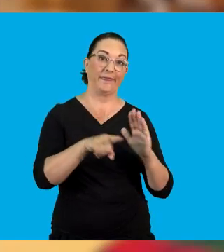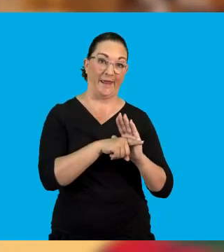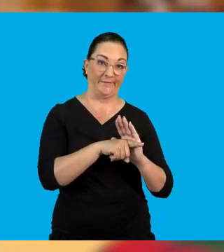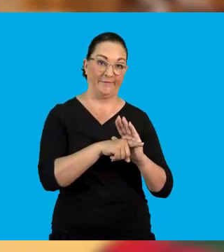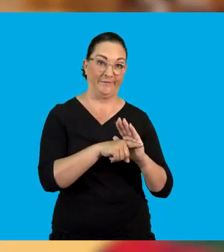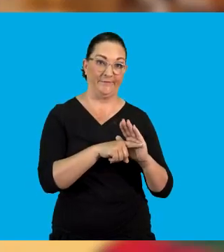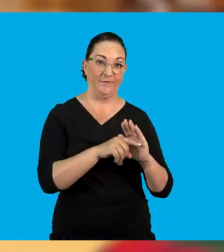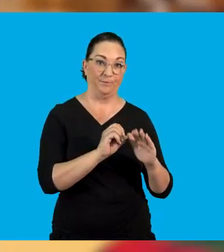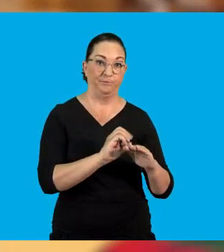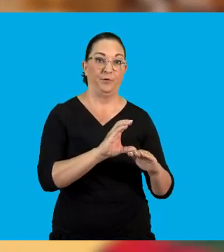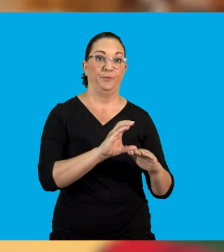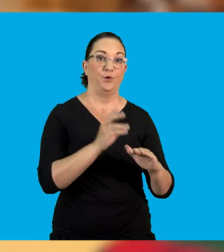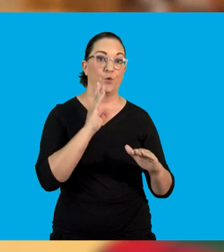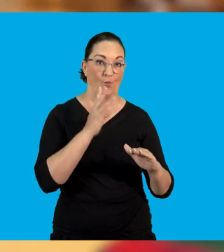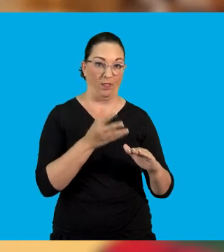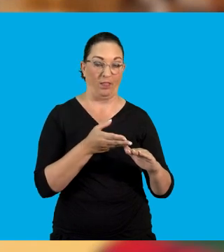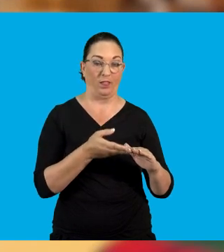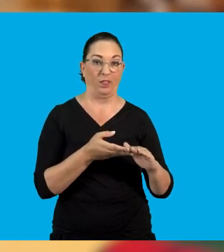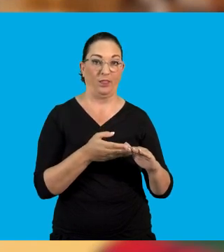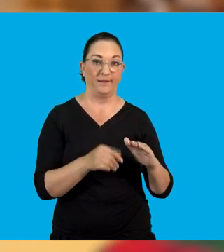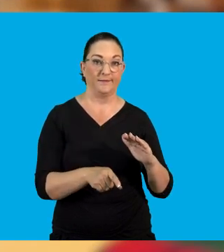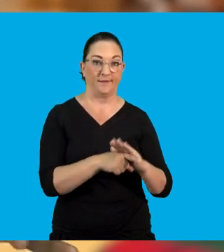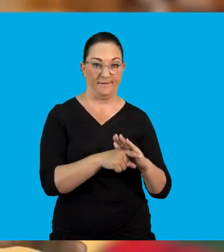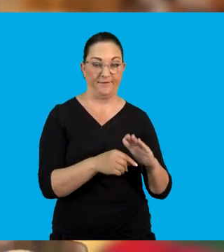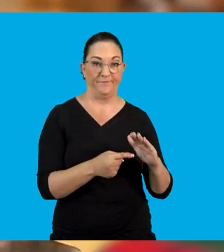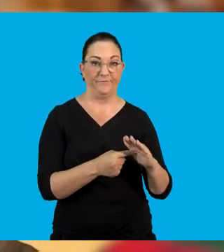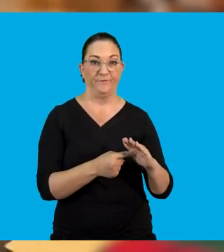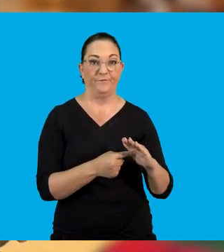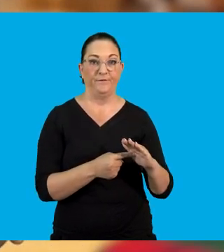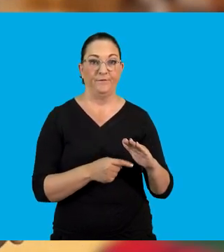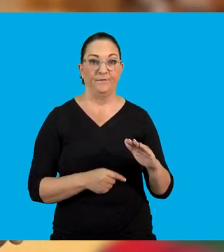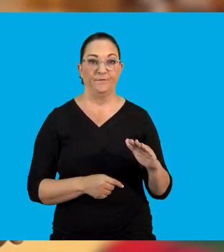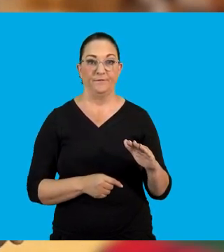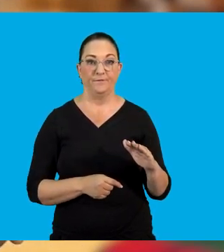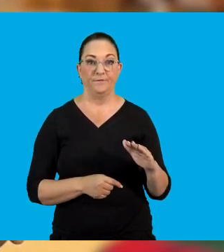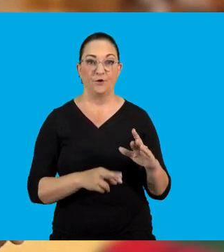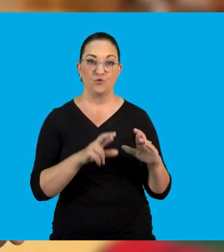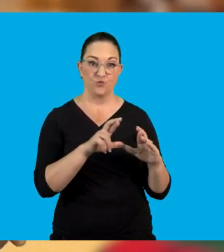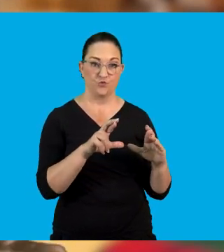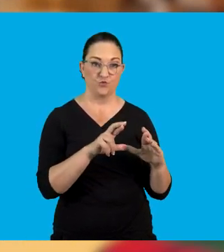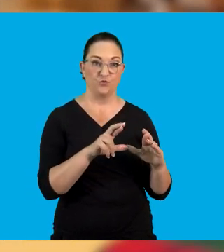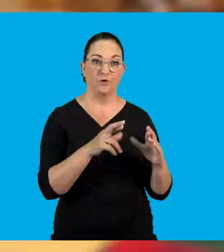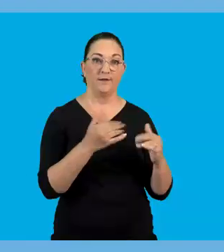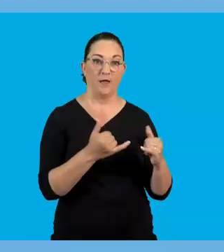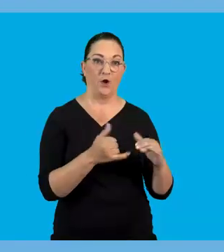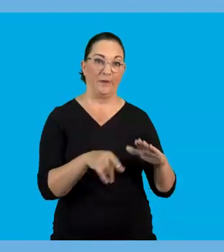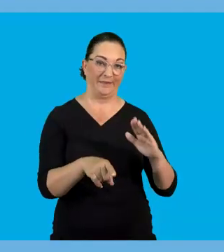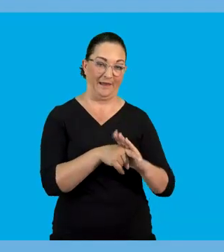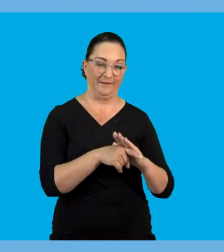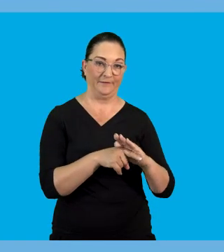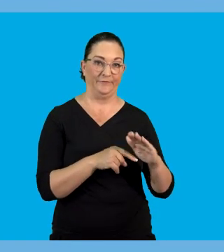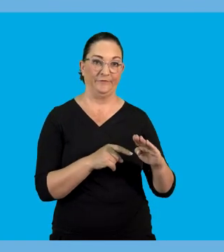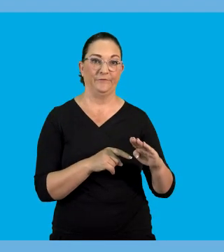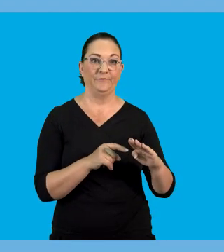be negatively charged, or will have more negative charges that are going to be on it. So therefore, the overall charge of the ruler is going to